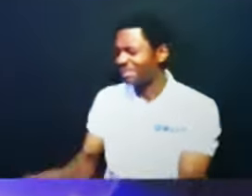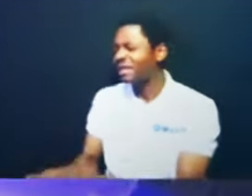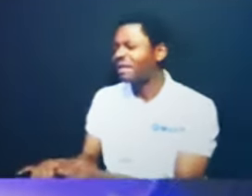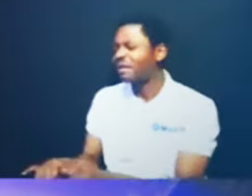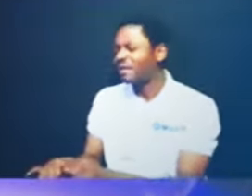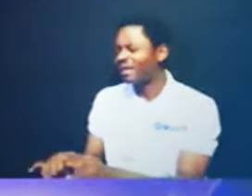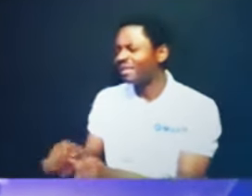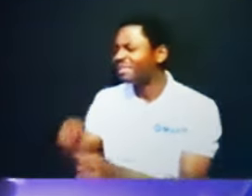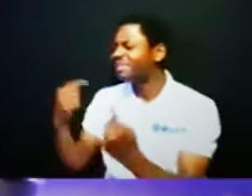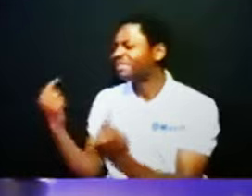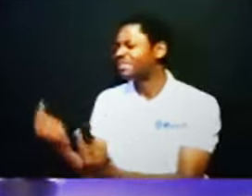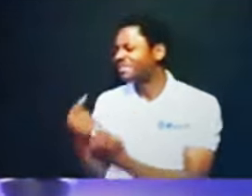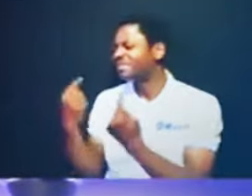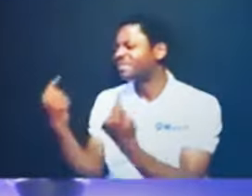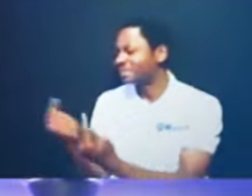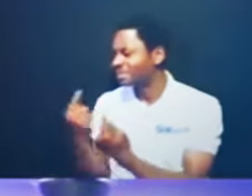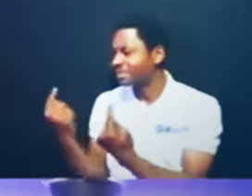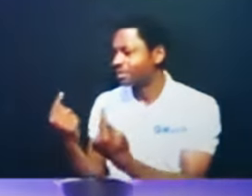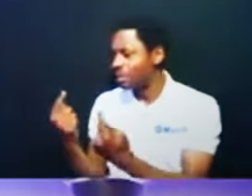and imperfect